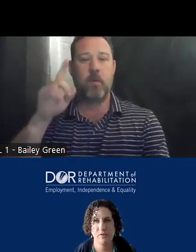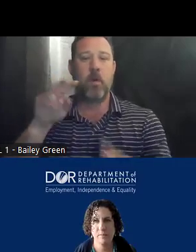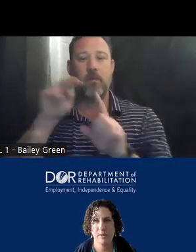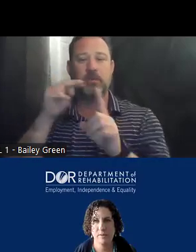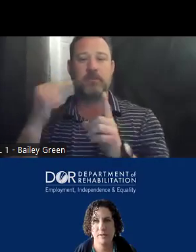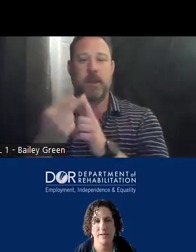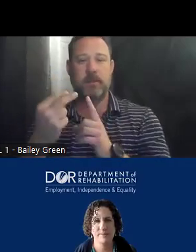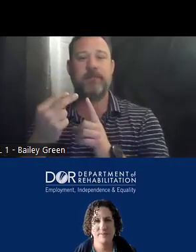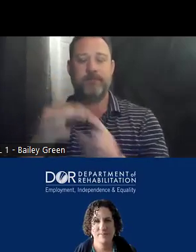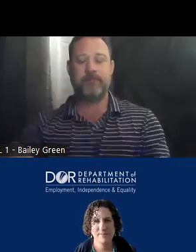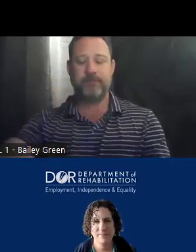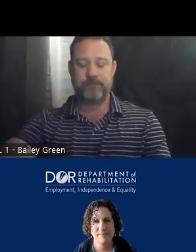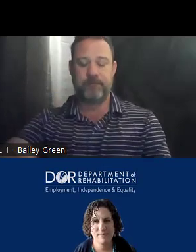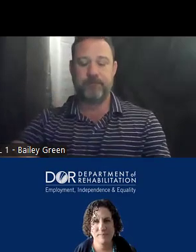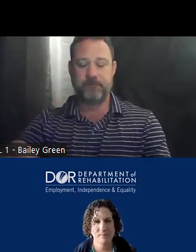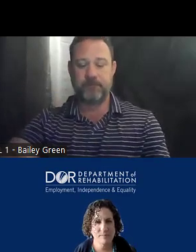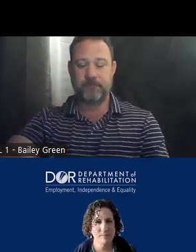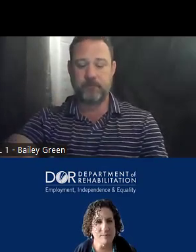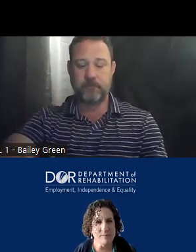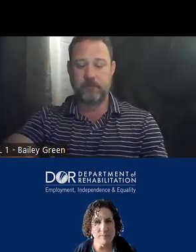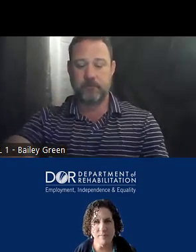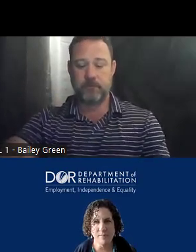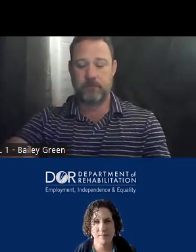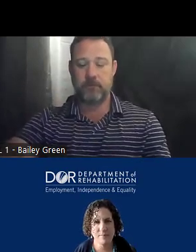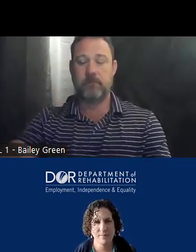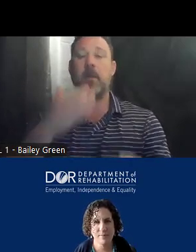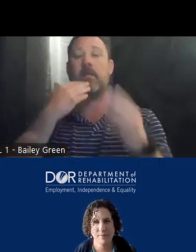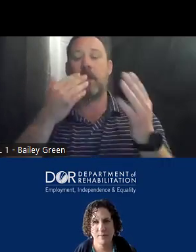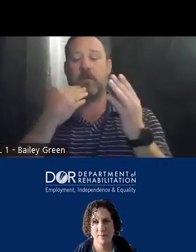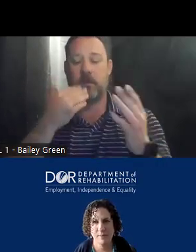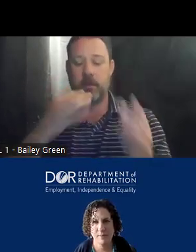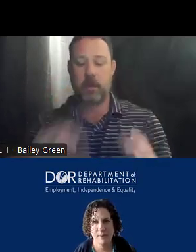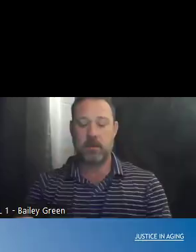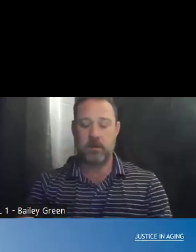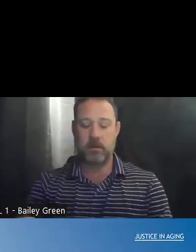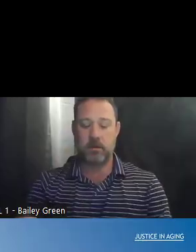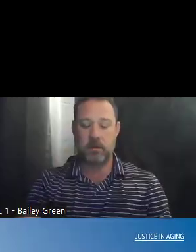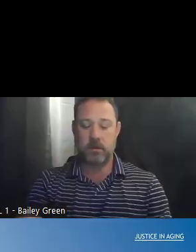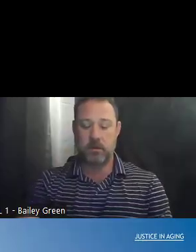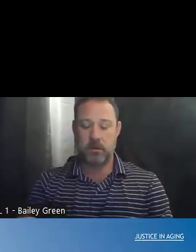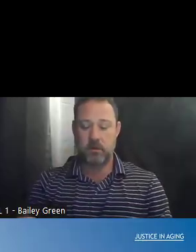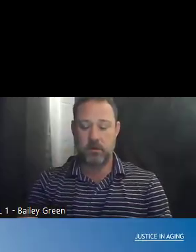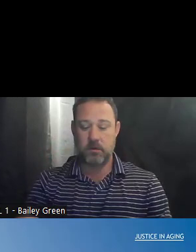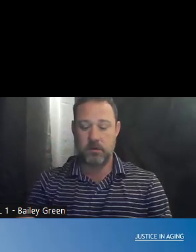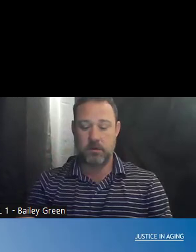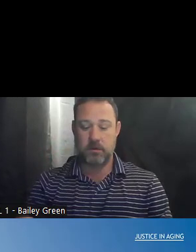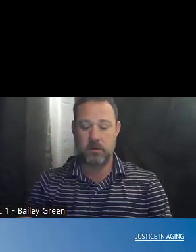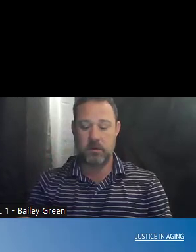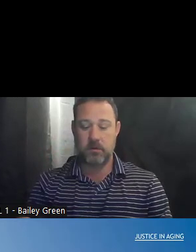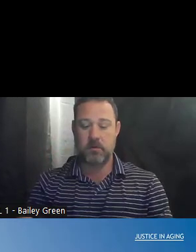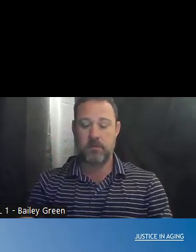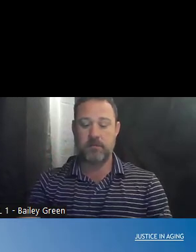perspectives from the committee. Thank you so much, Director Rutledge, and also Secretary Johnson for your